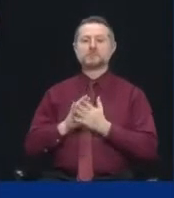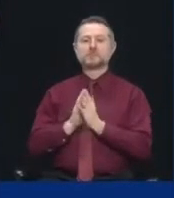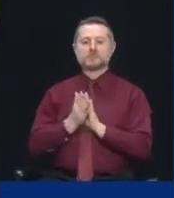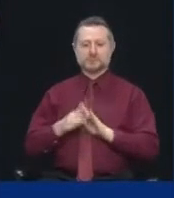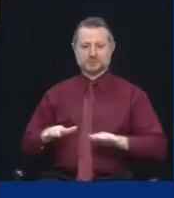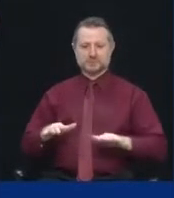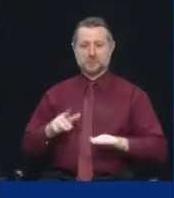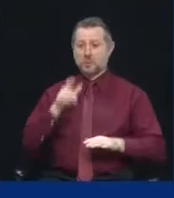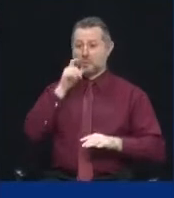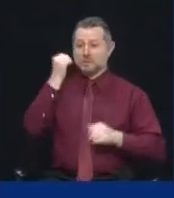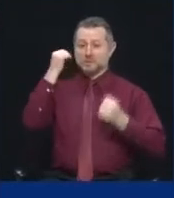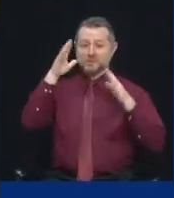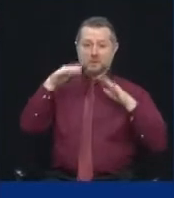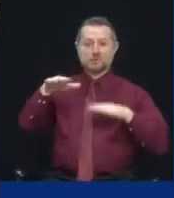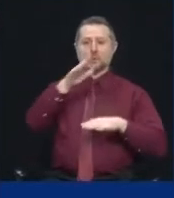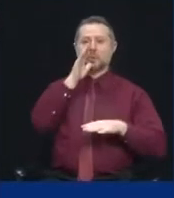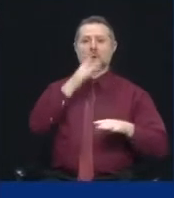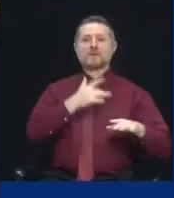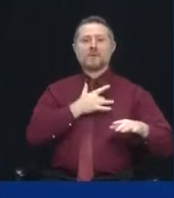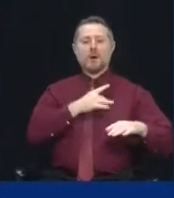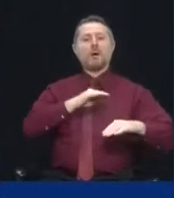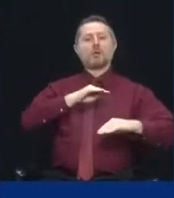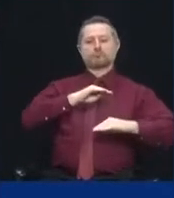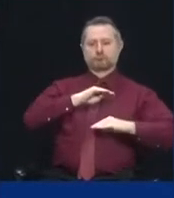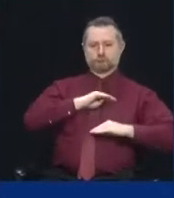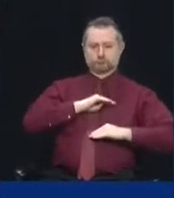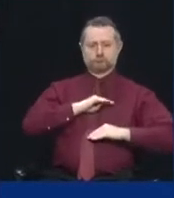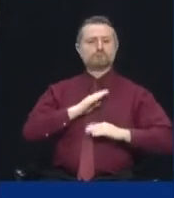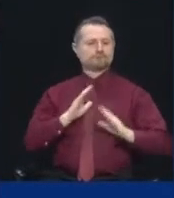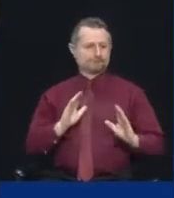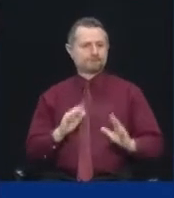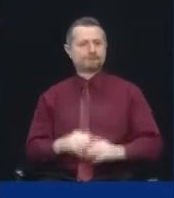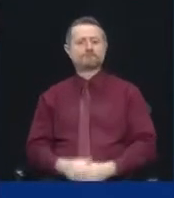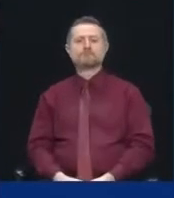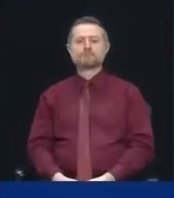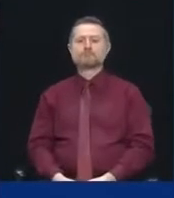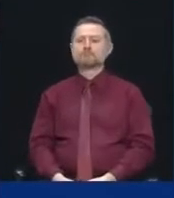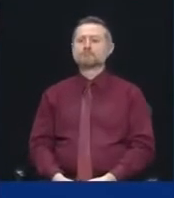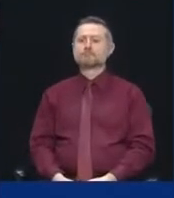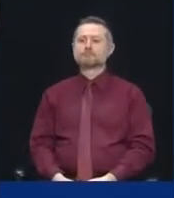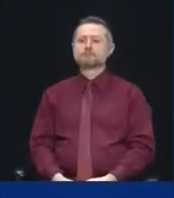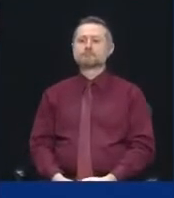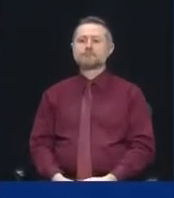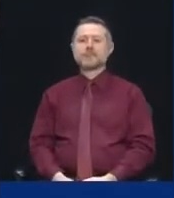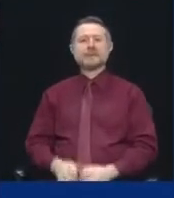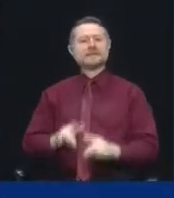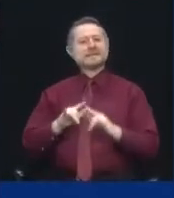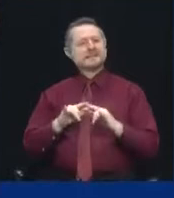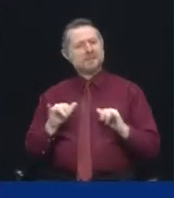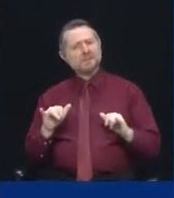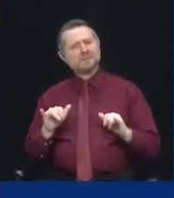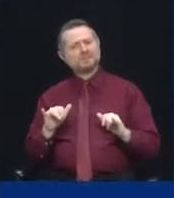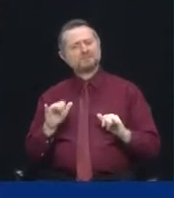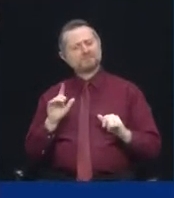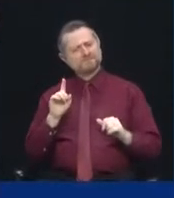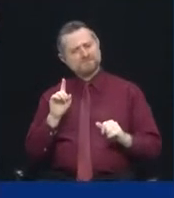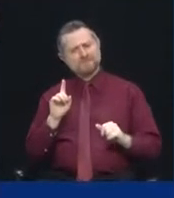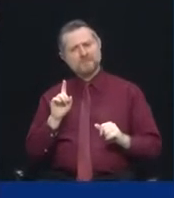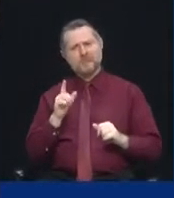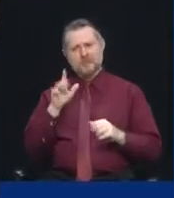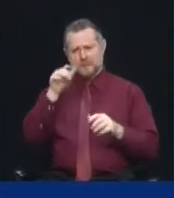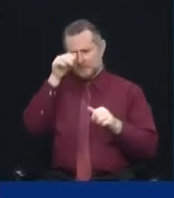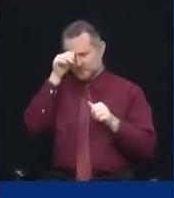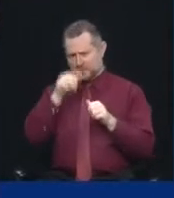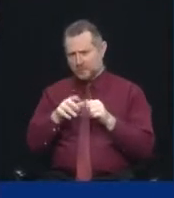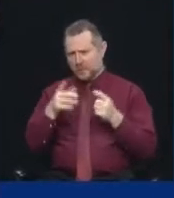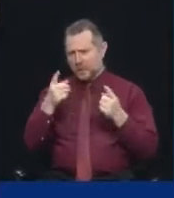demonstrators all across this country, people who are concerned all across this country. But at the same time, let's remember the context, right?